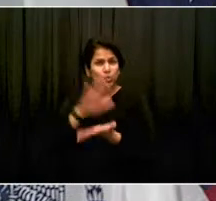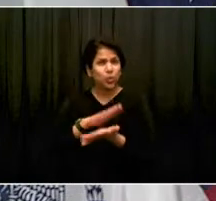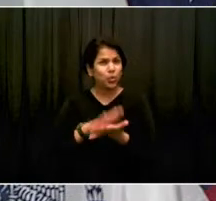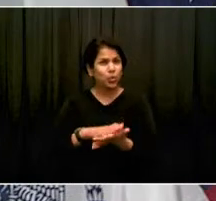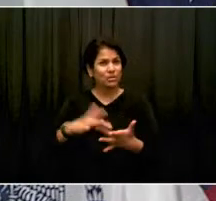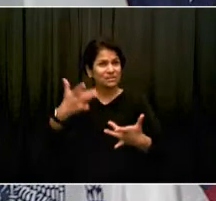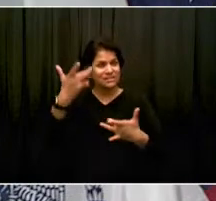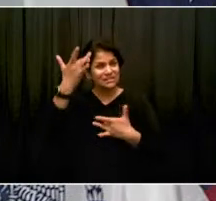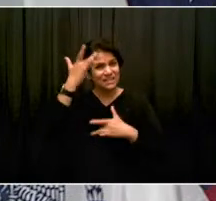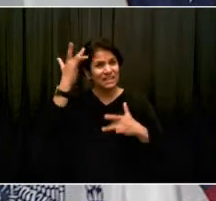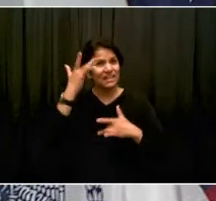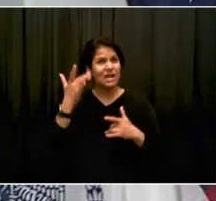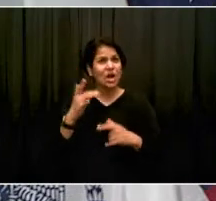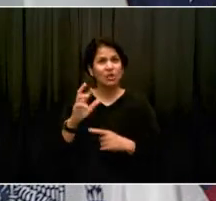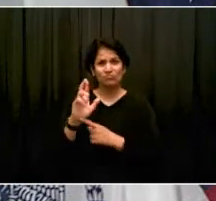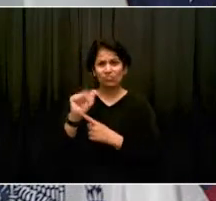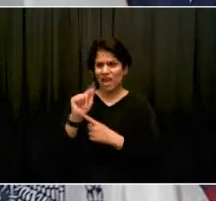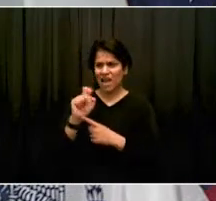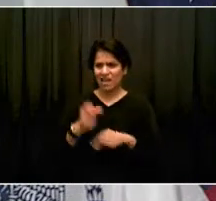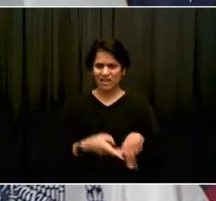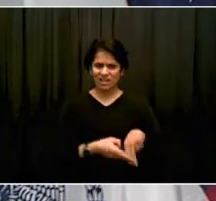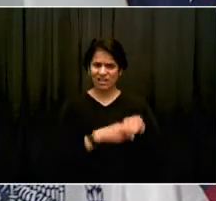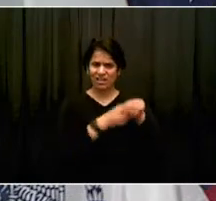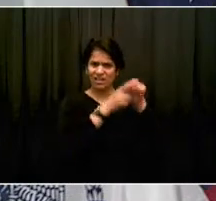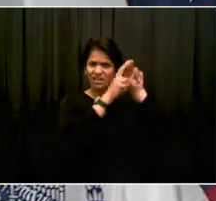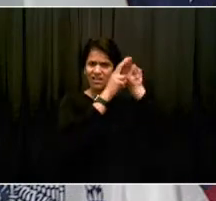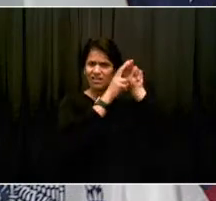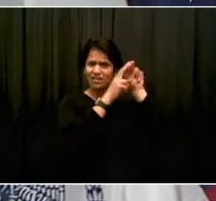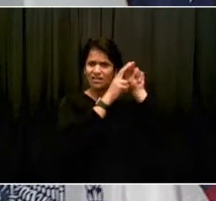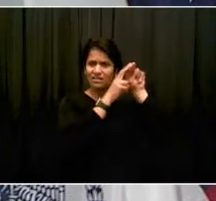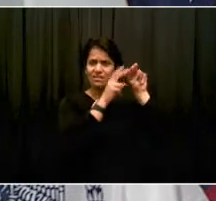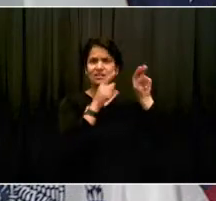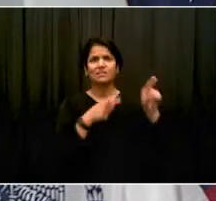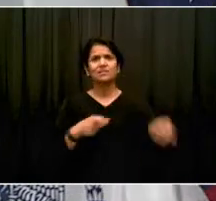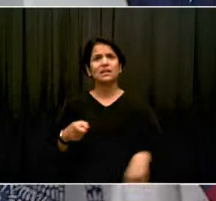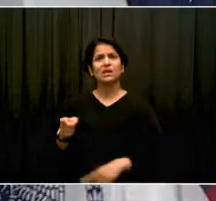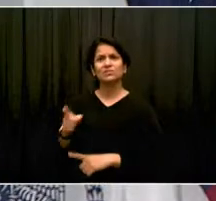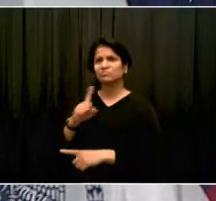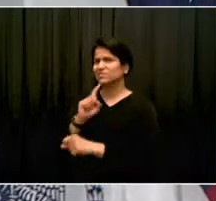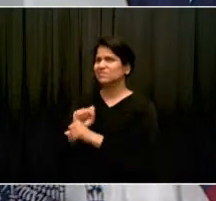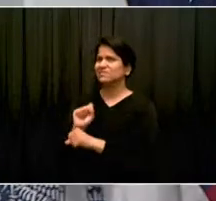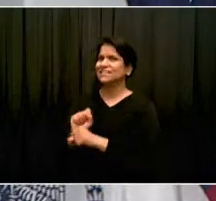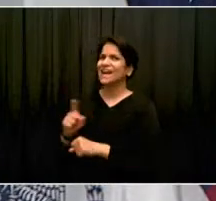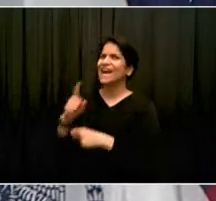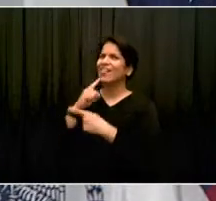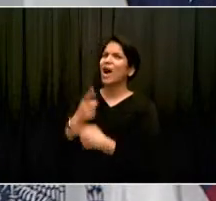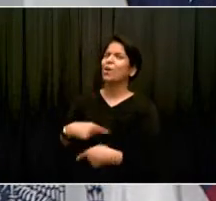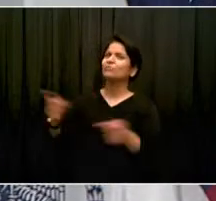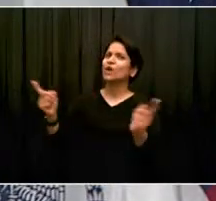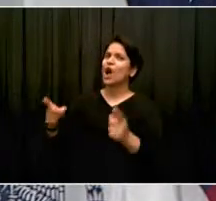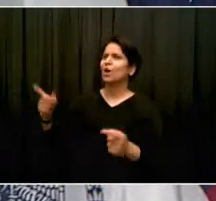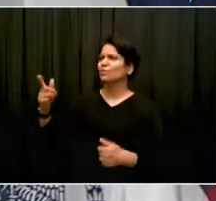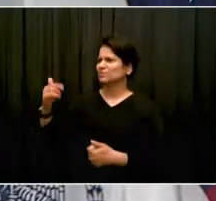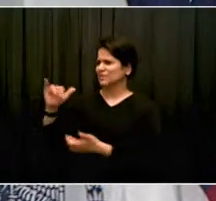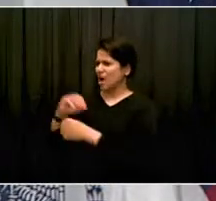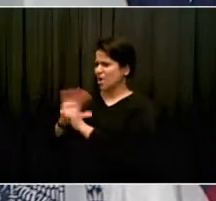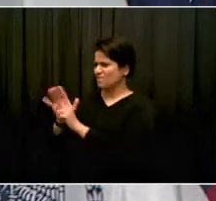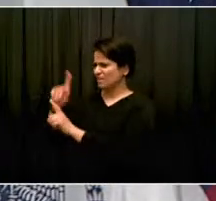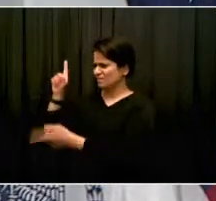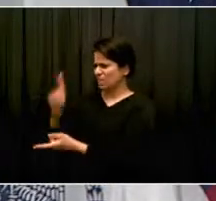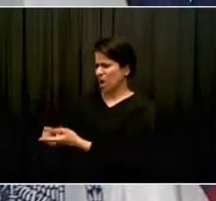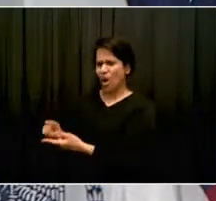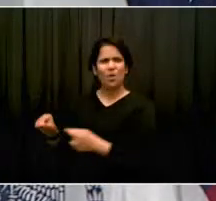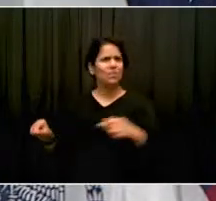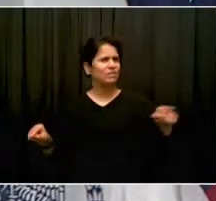disconnect between what's being publicly reported about virus infections in